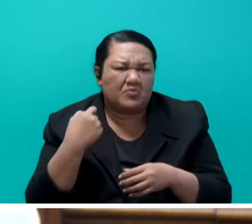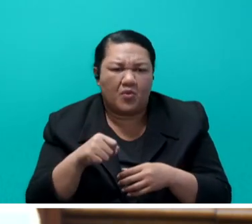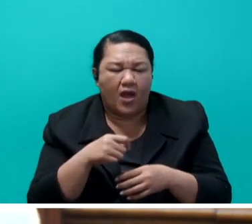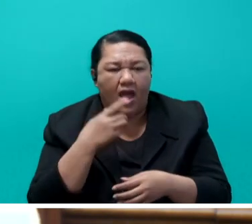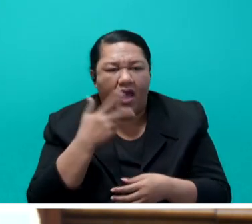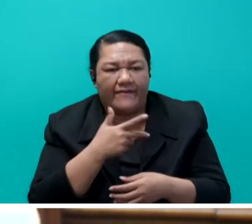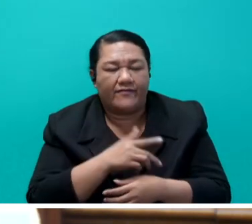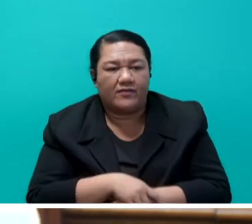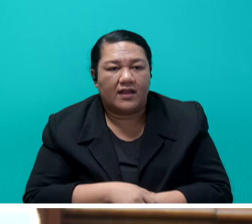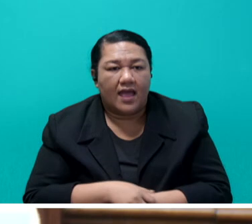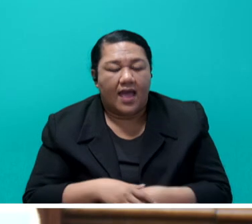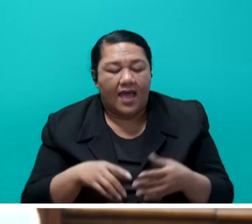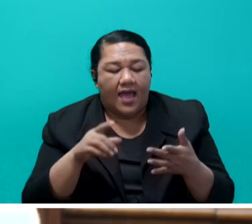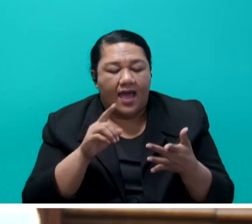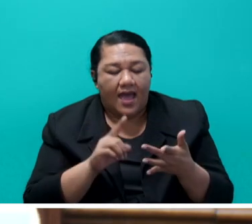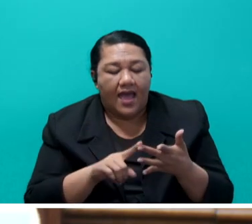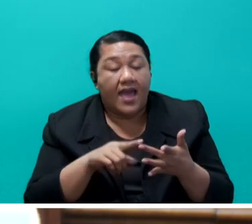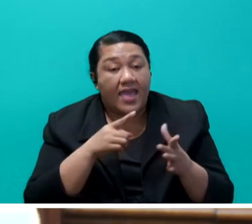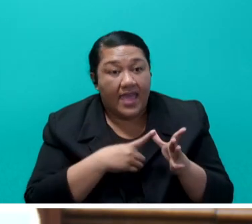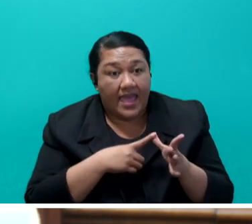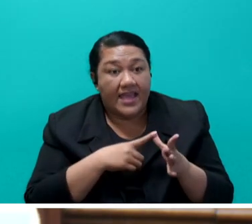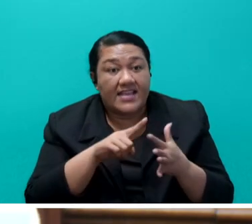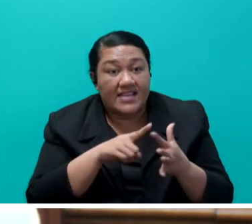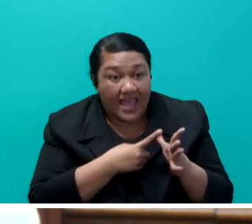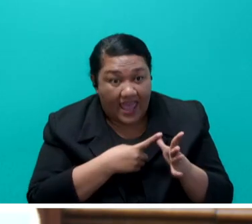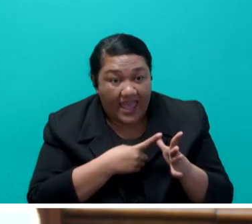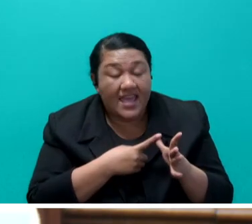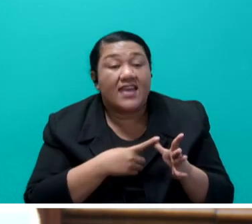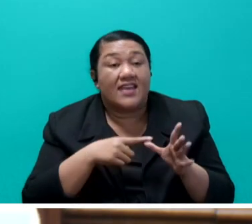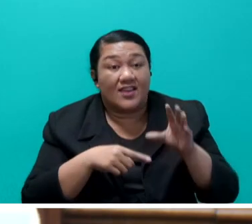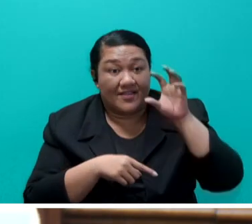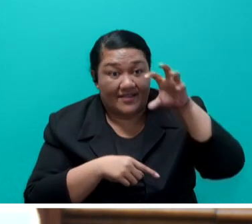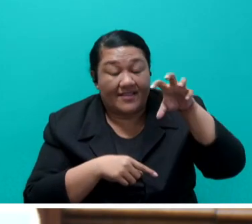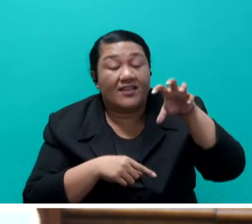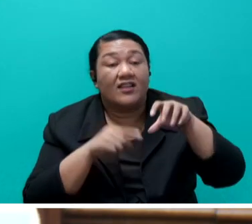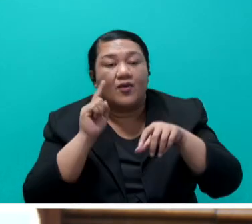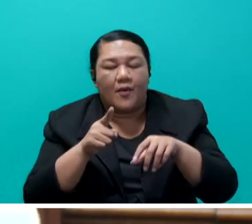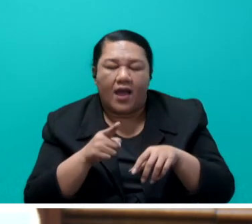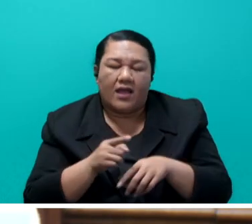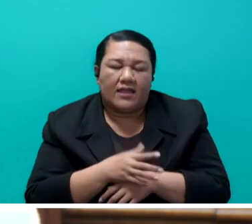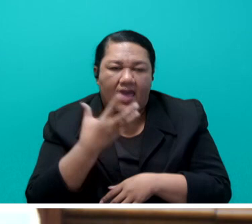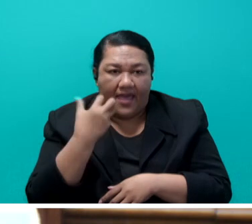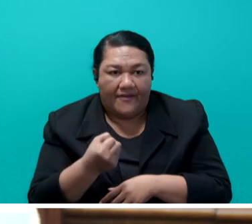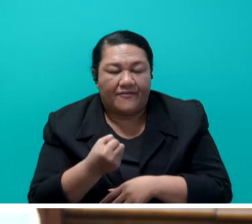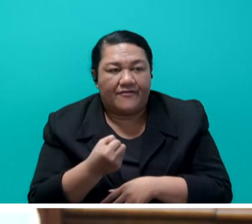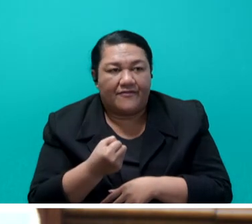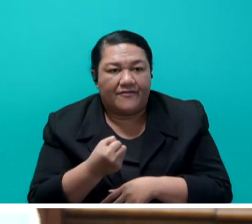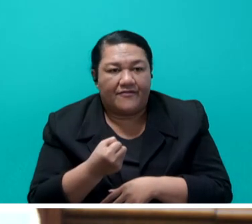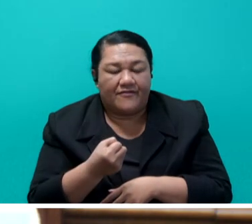The IAEA has also acknowledged that the final decision to discharge treated